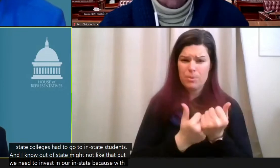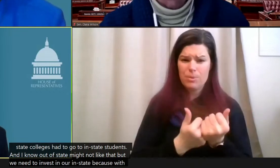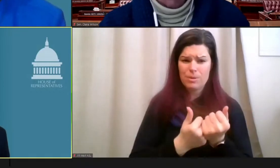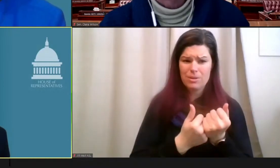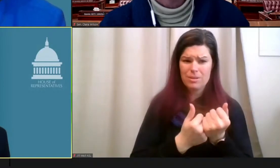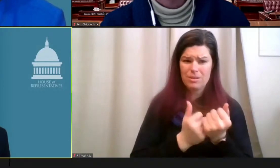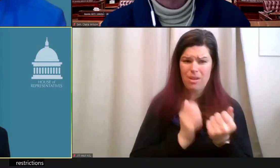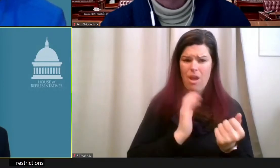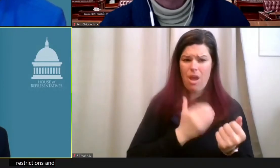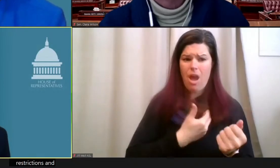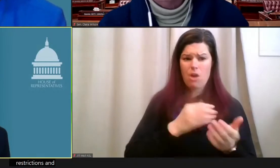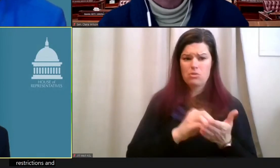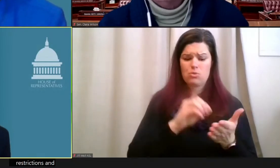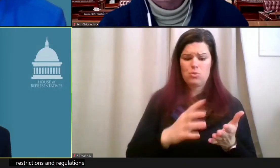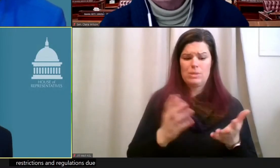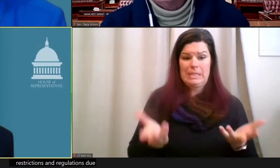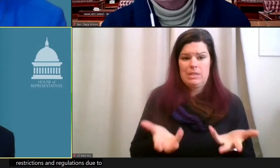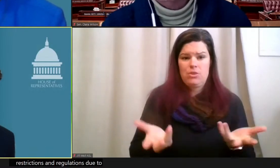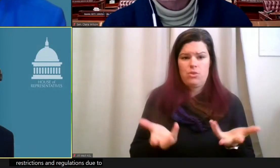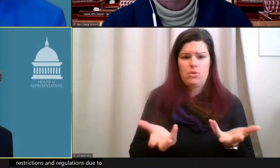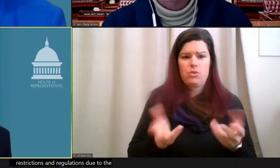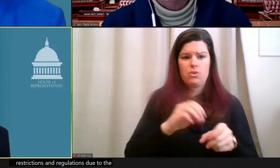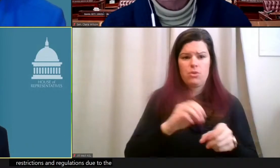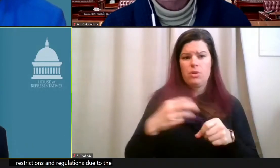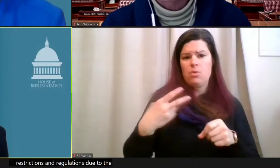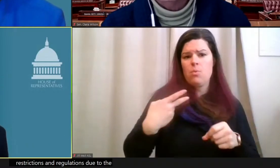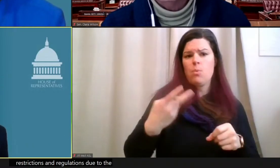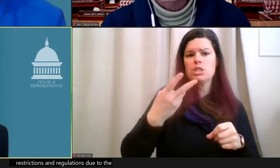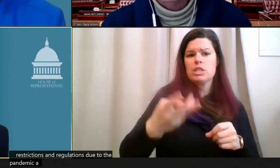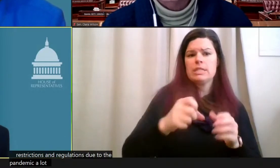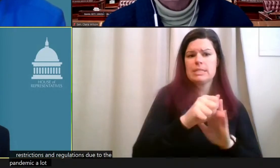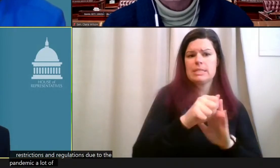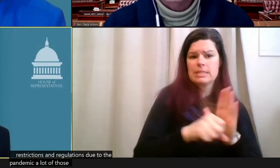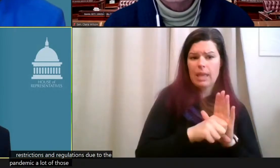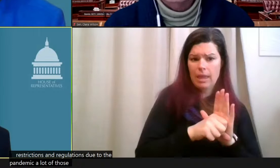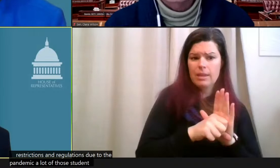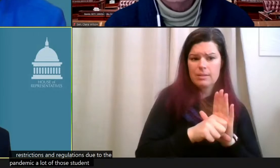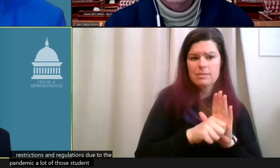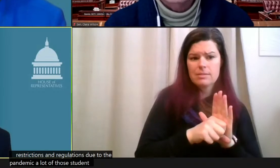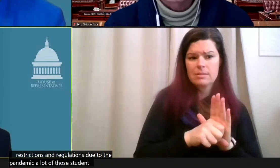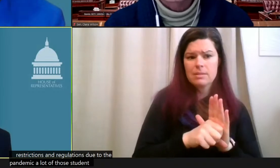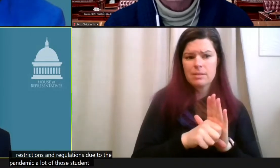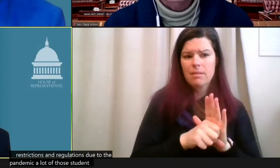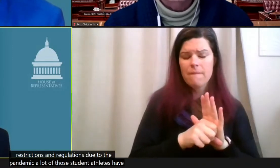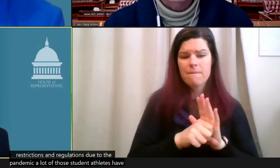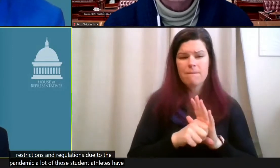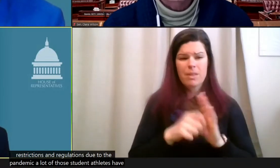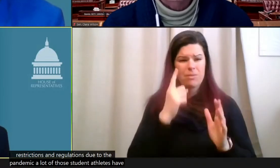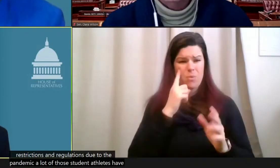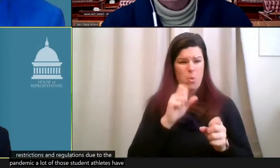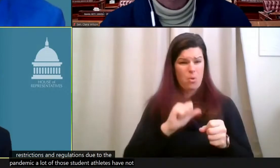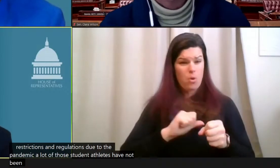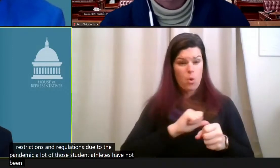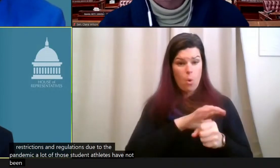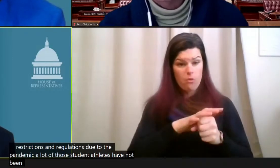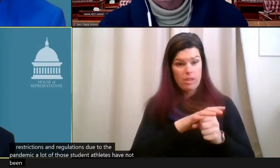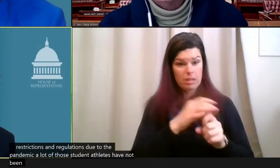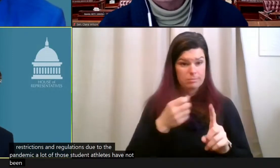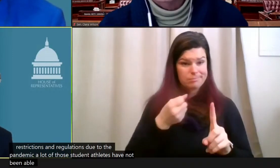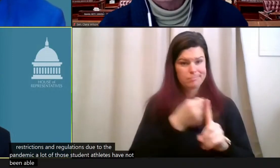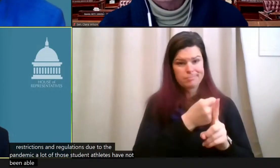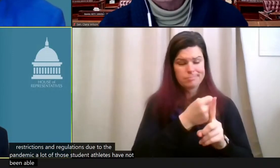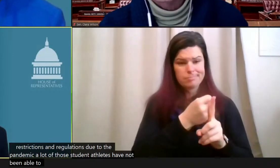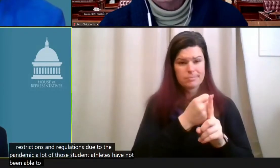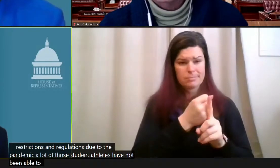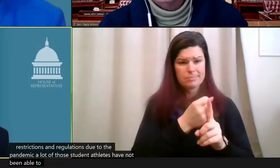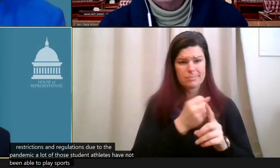the pandemic, a lot of those student athletes have not been able to play sports for almost a year and a half at this point. And in other states like